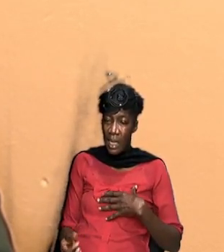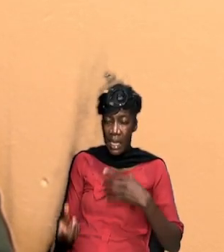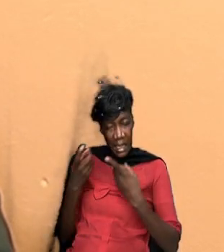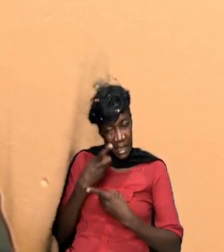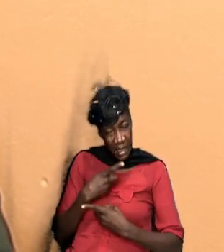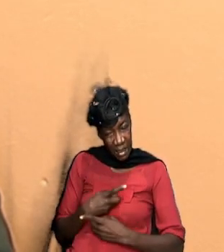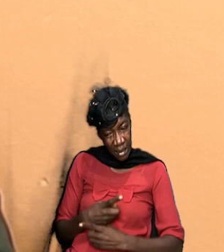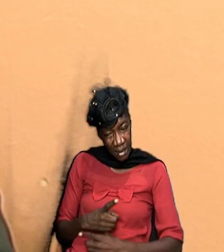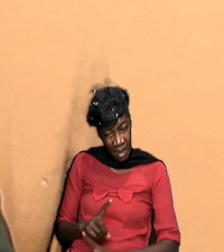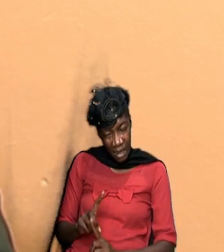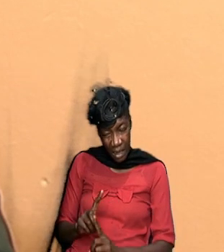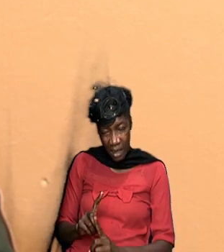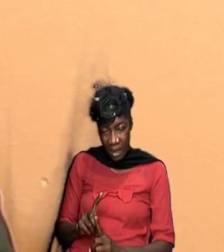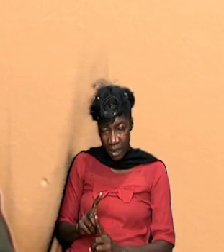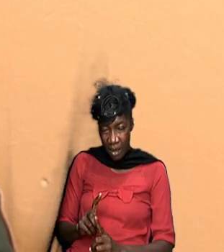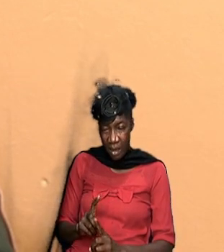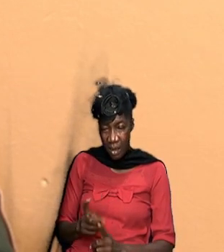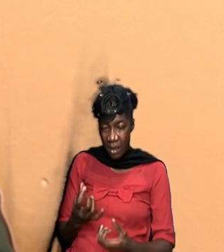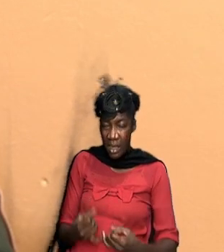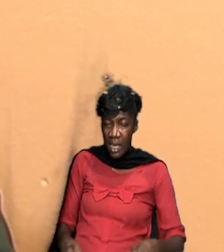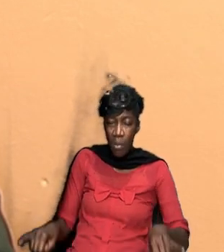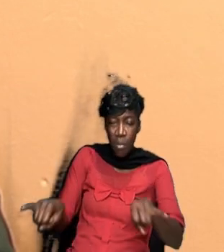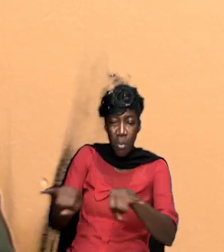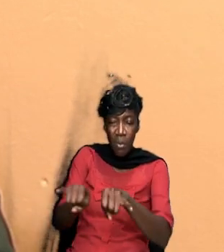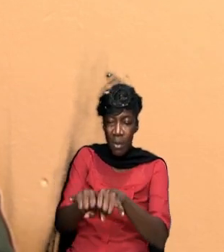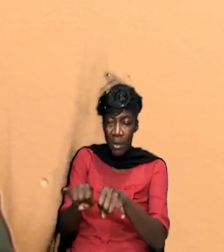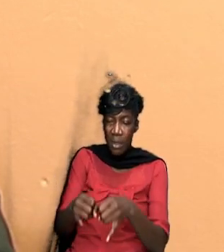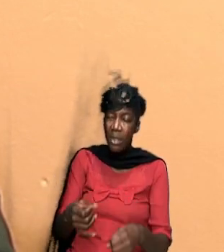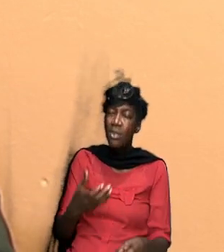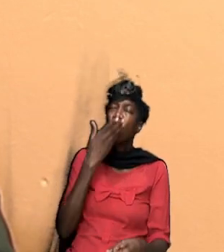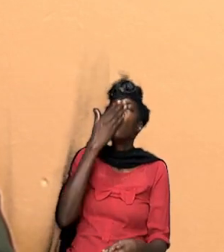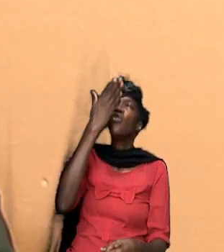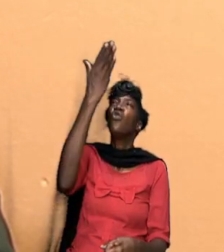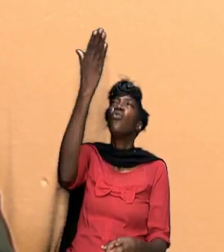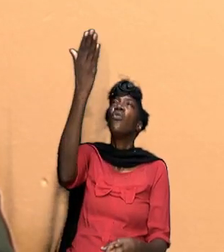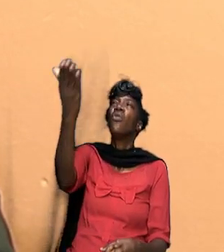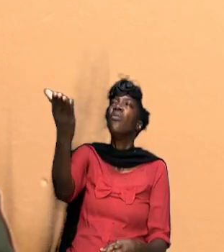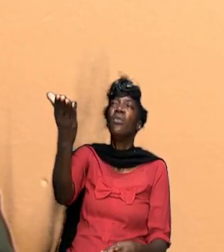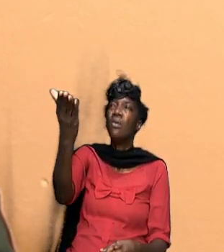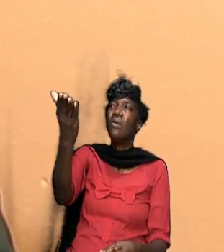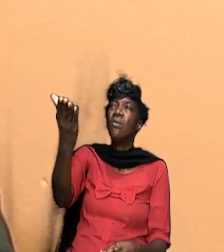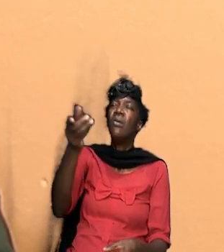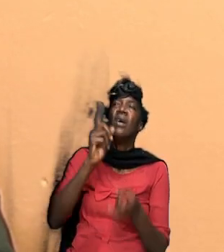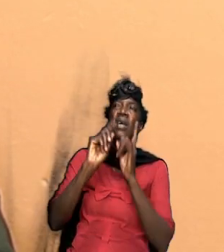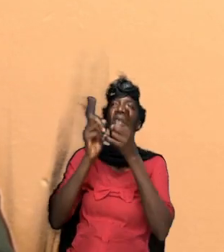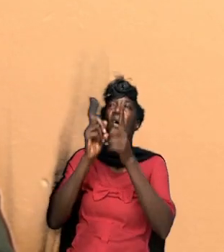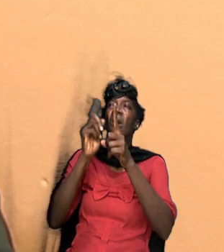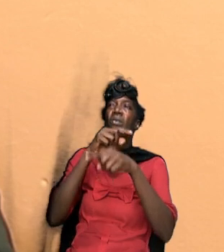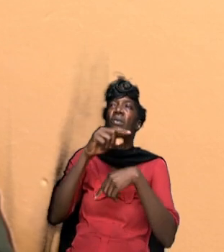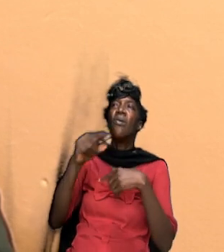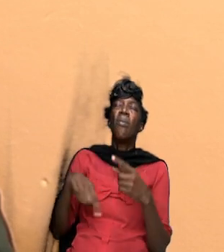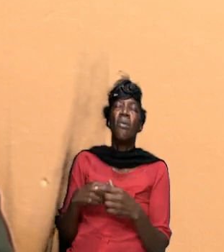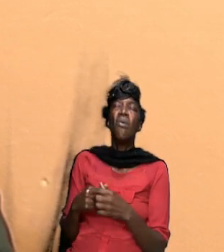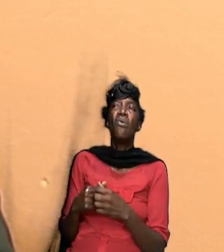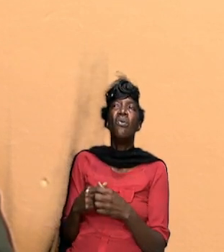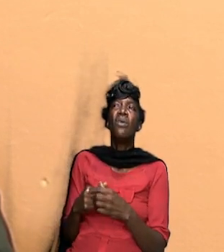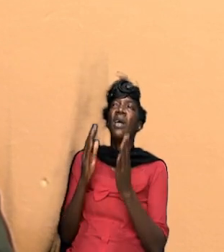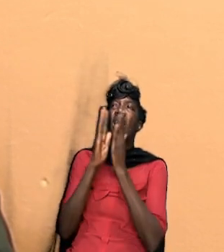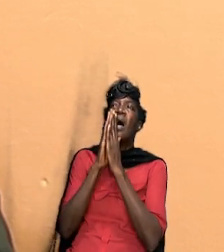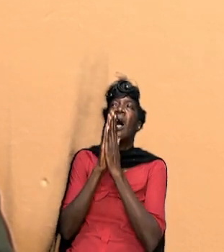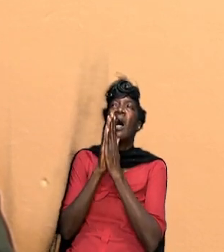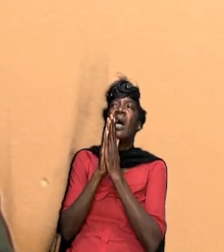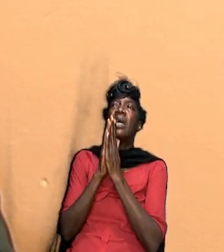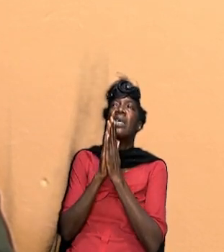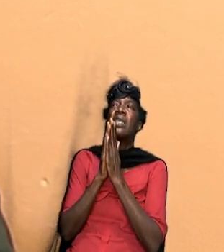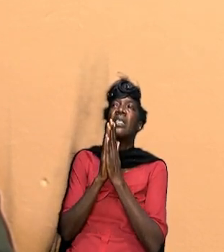God, are more weightier, and that we will come to you and these are the things that we will talk to you about. We ask, God,